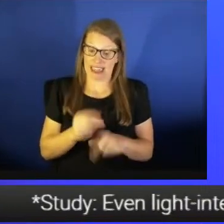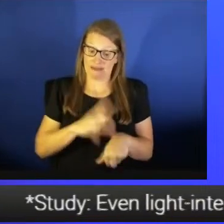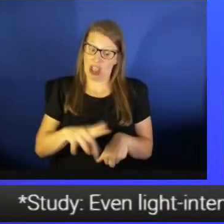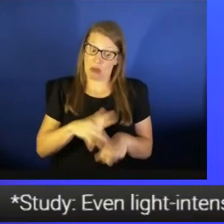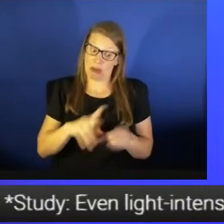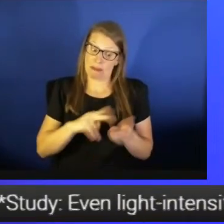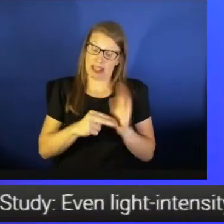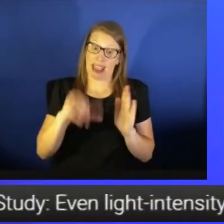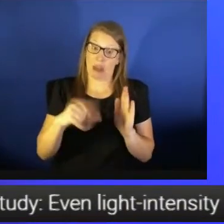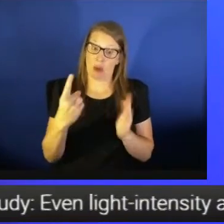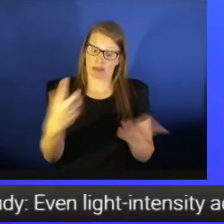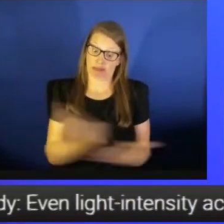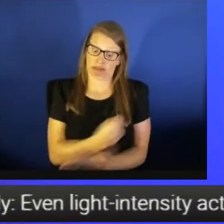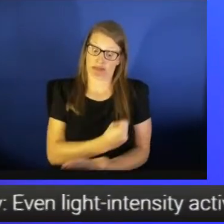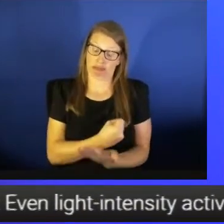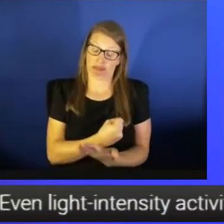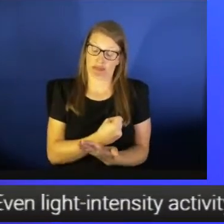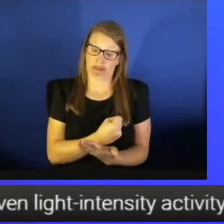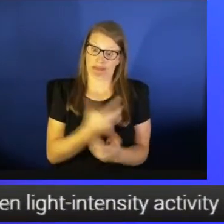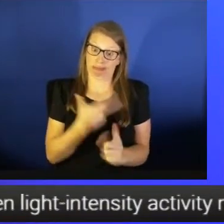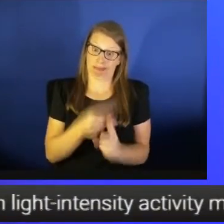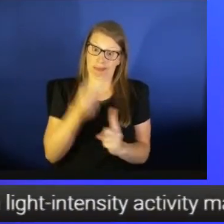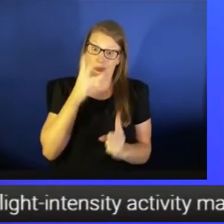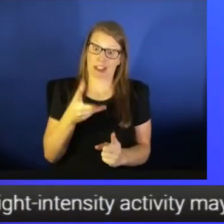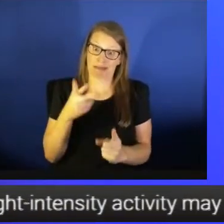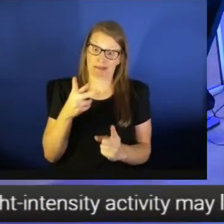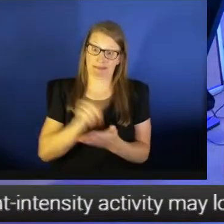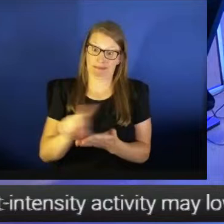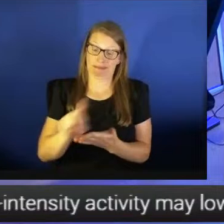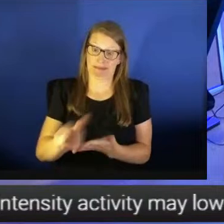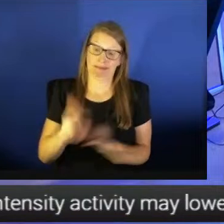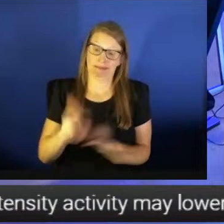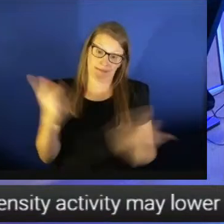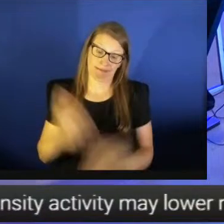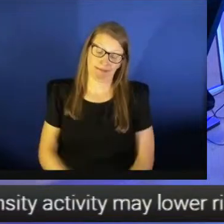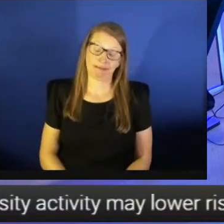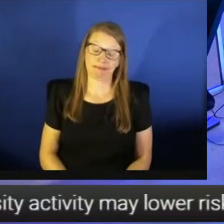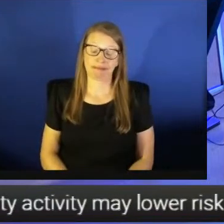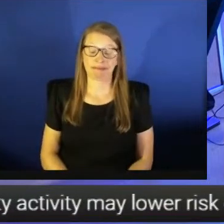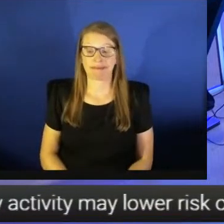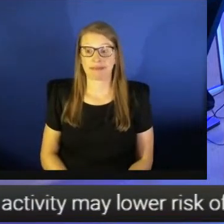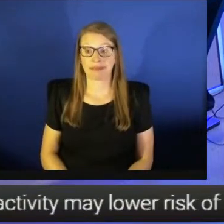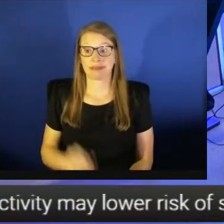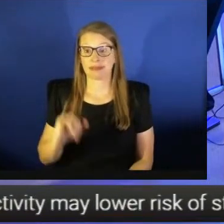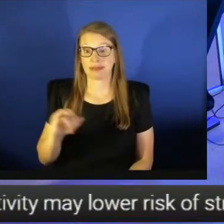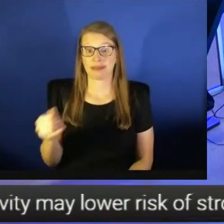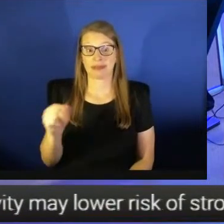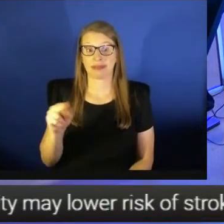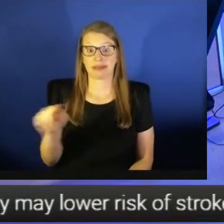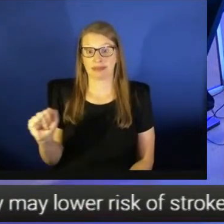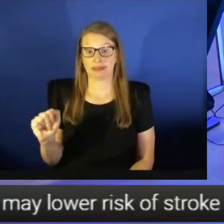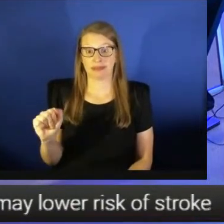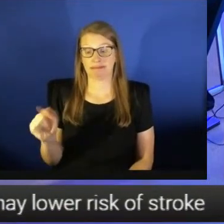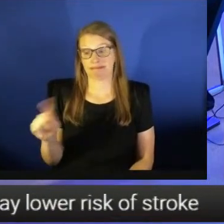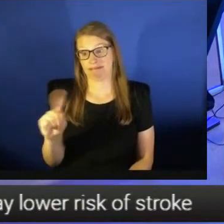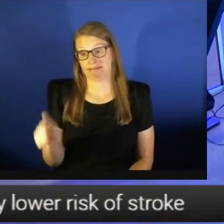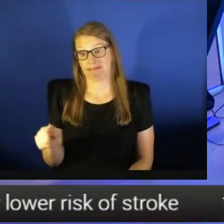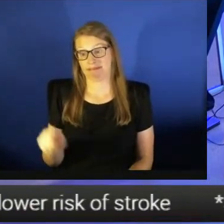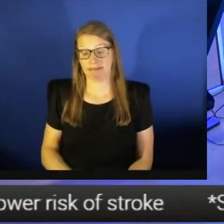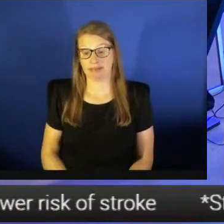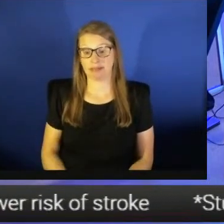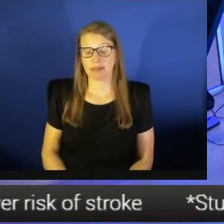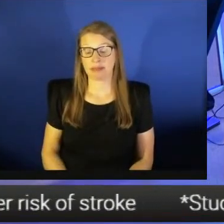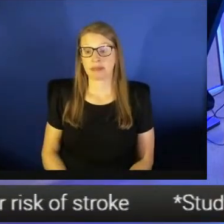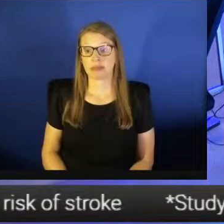doctor's office, in the next few weeks. So, Dr. Smith, Jana has a question. Curious for those kids under 5 or